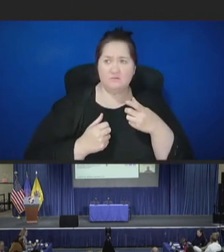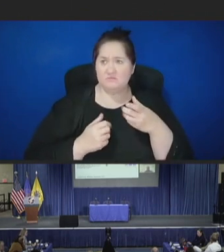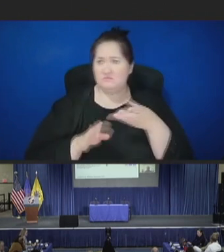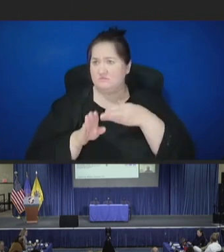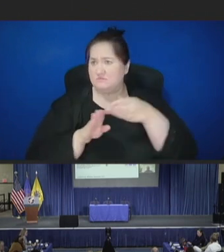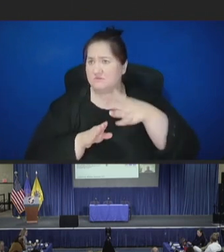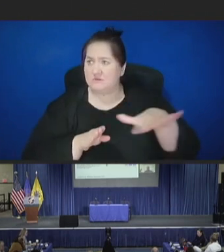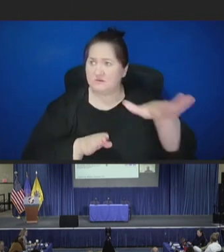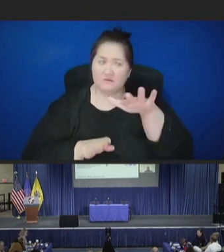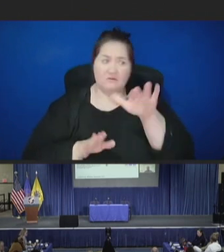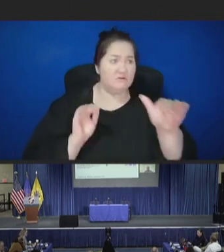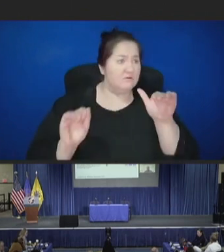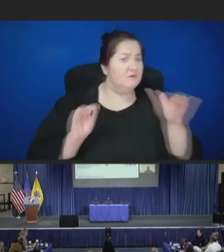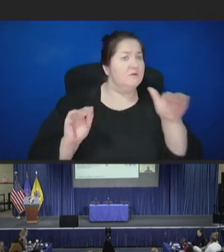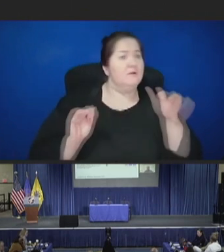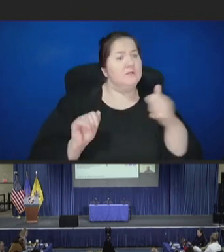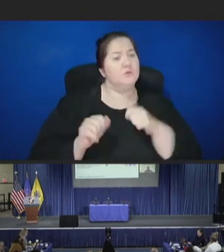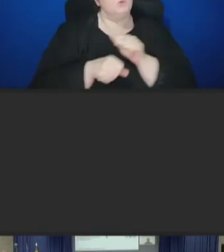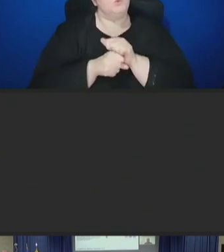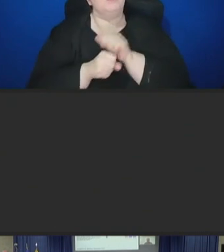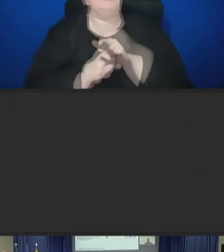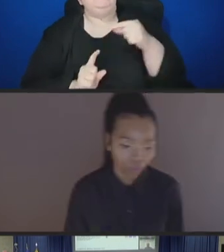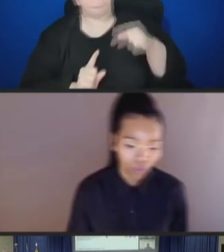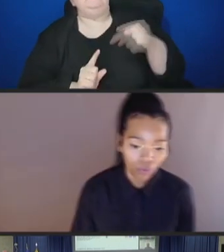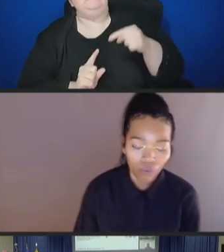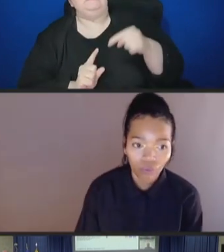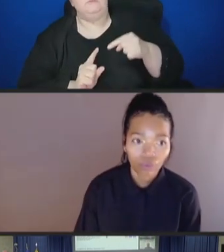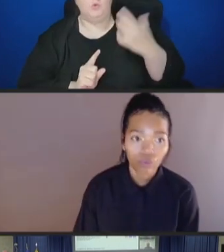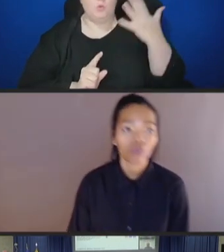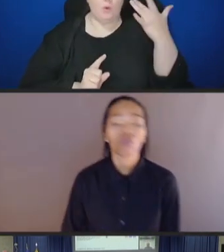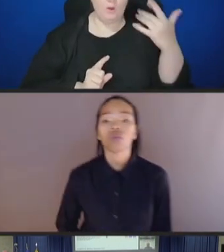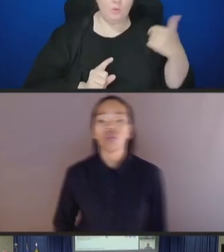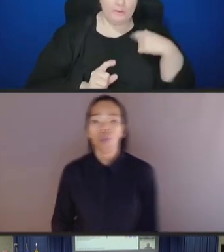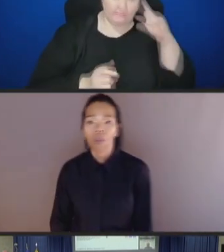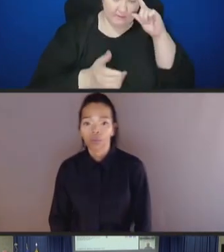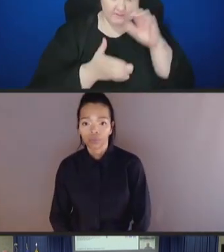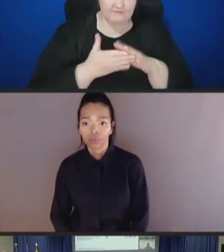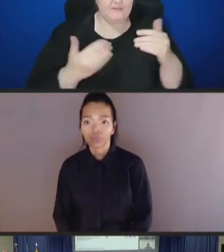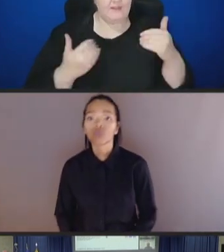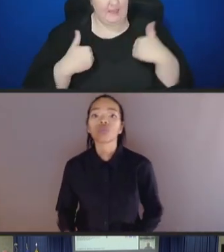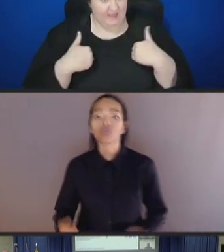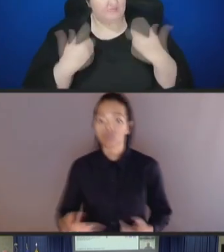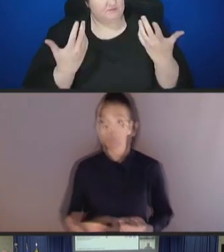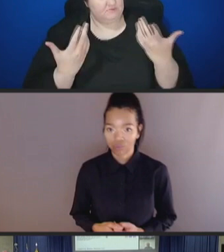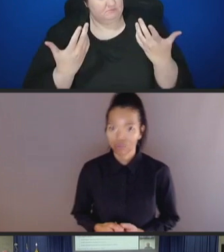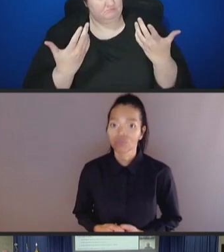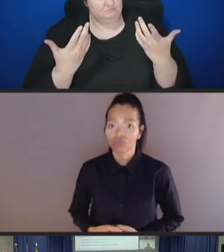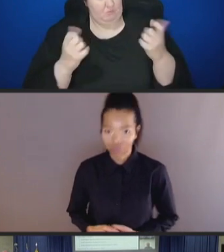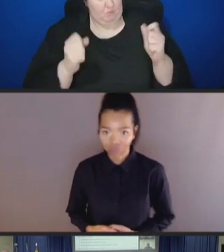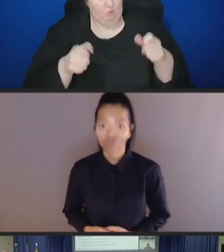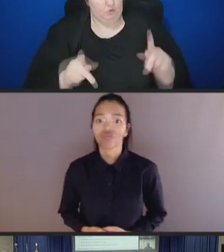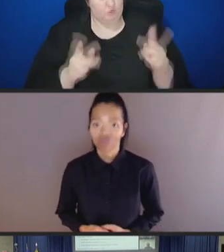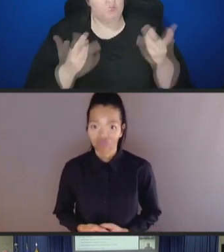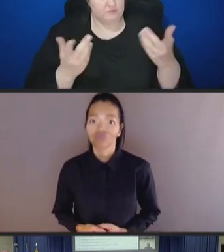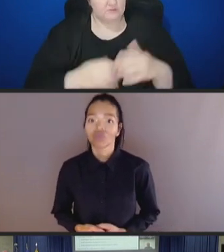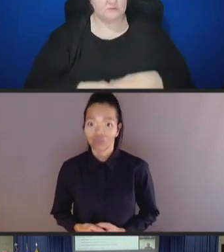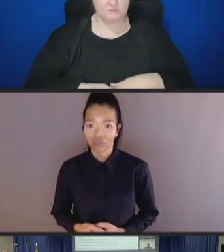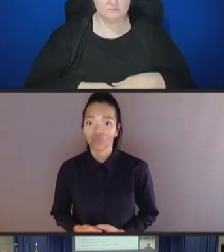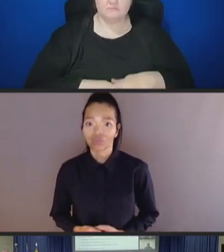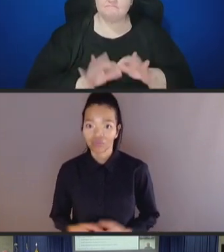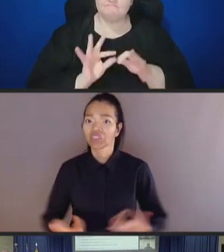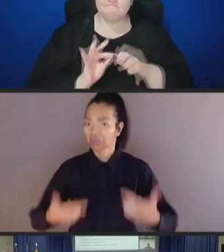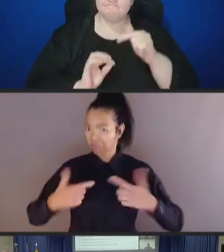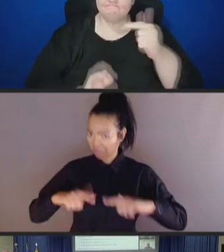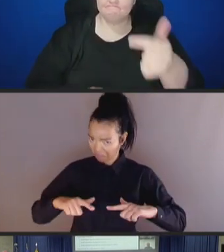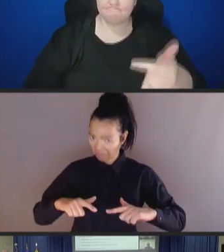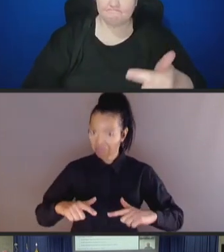let's everyone start working on this because we believe it has legs. And so that